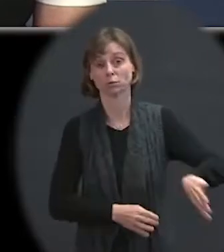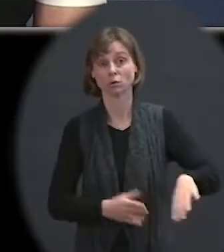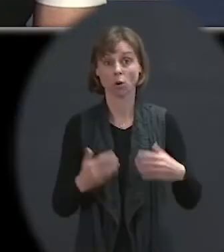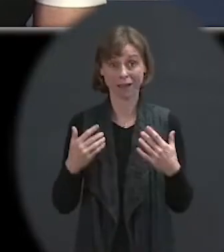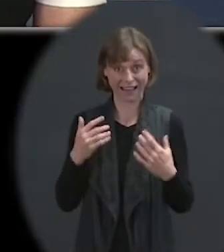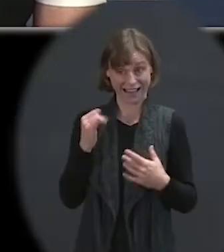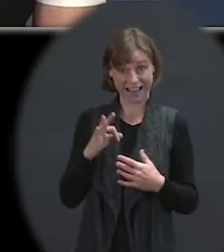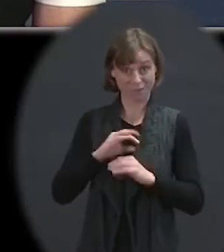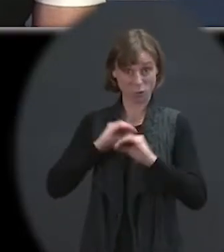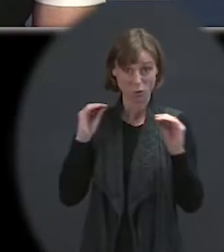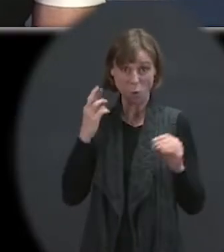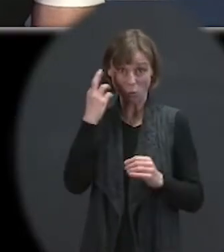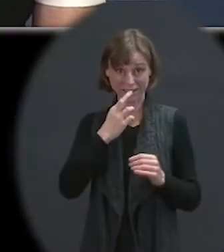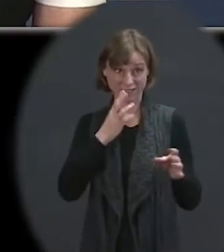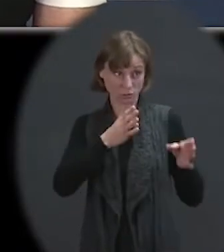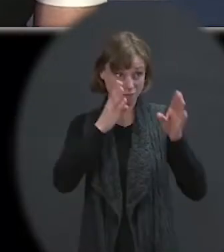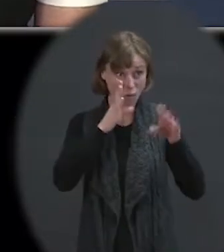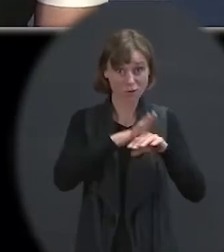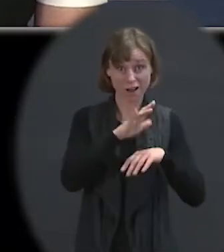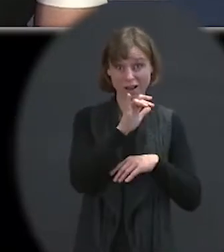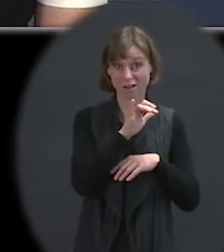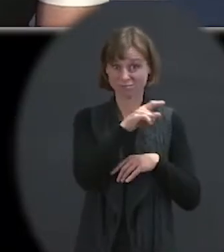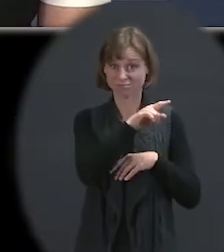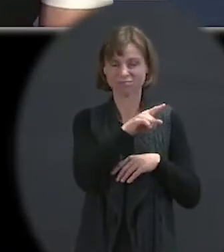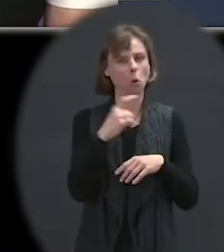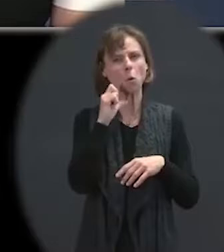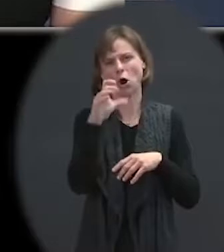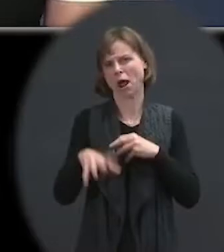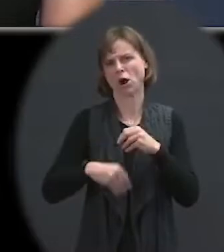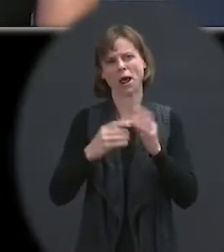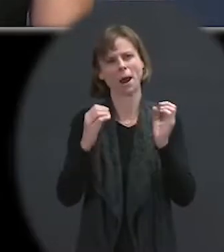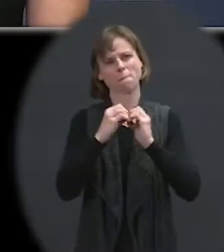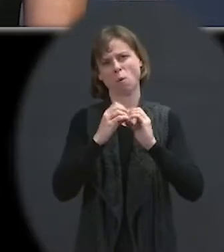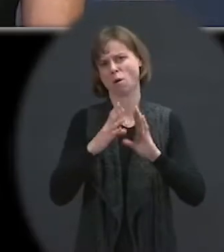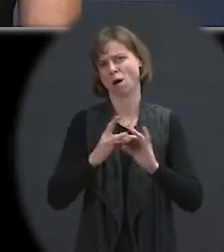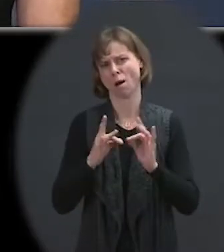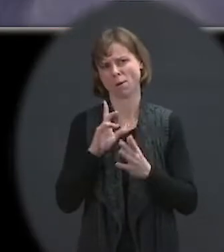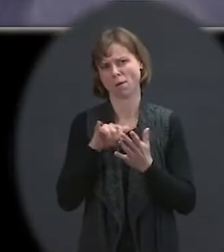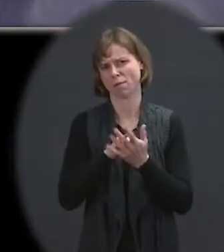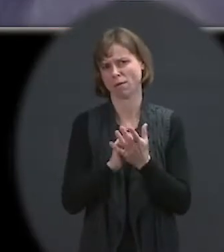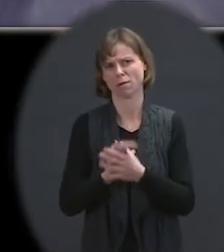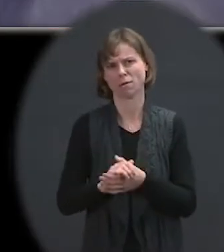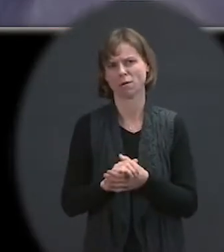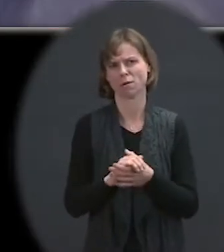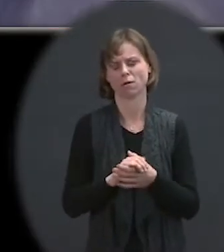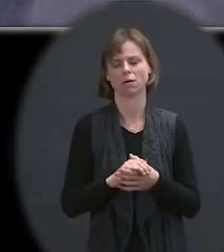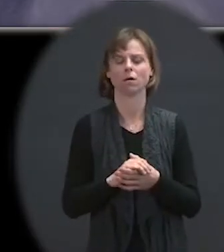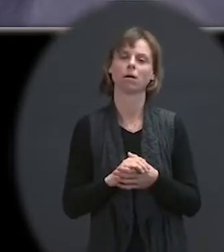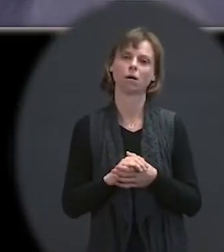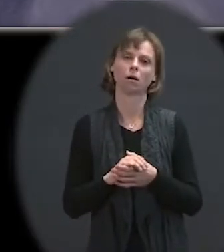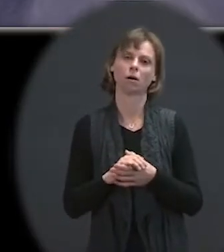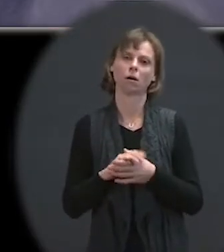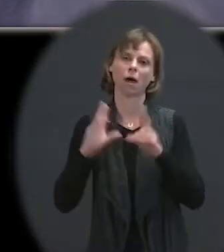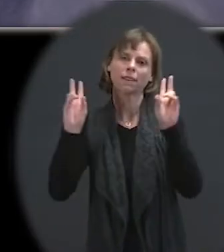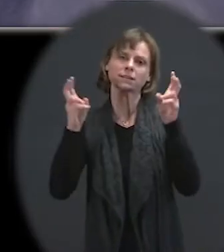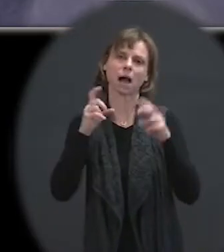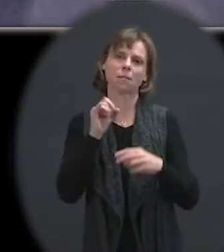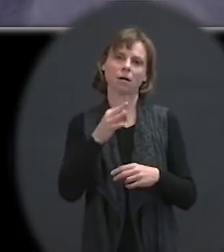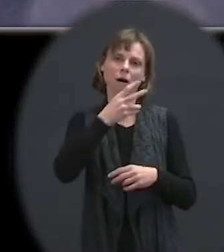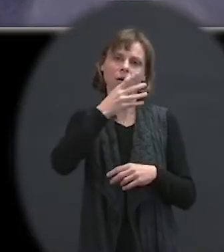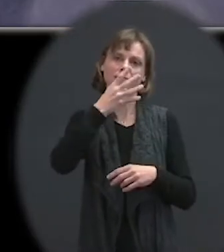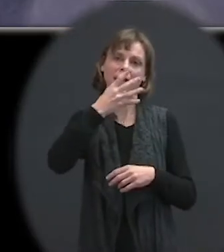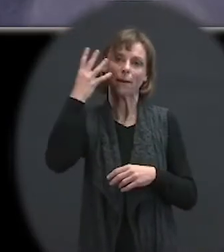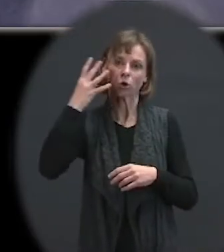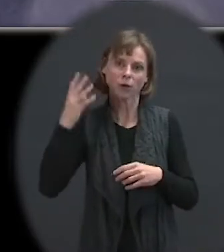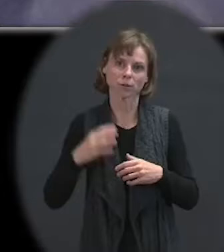to be adding more commentary on it. On the topic of immigration, the Biden administration is also